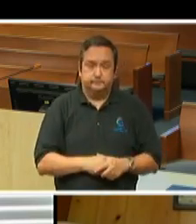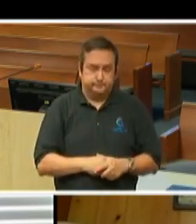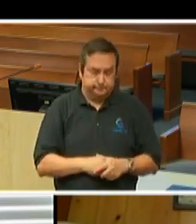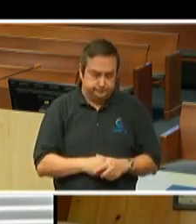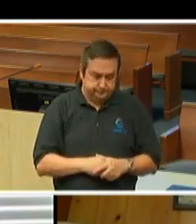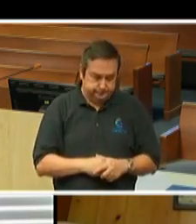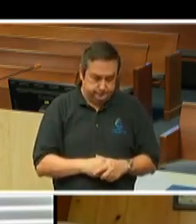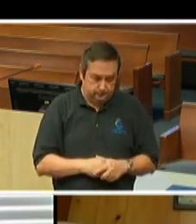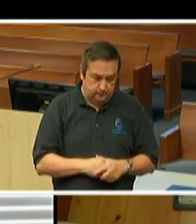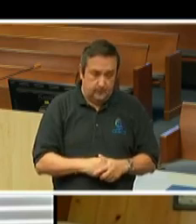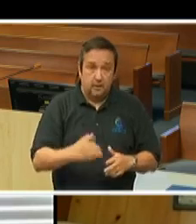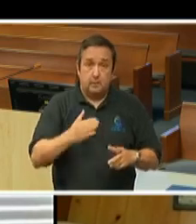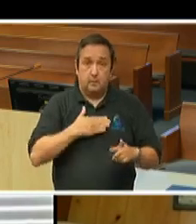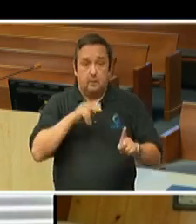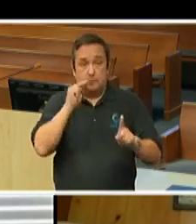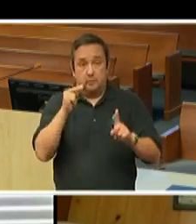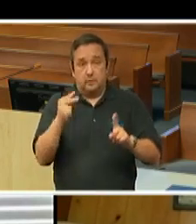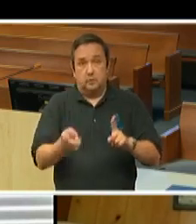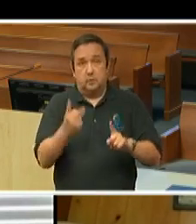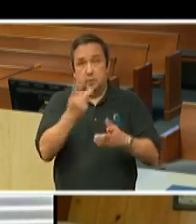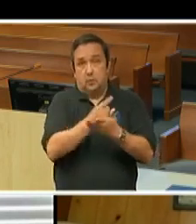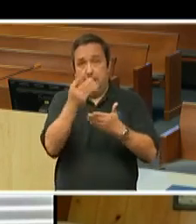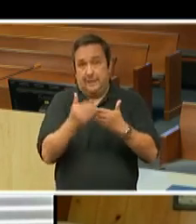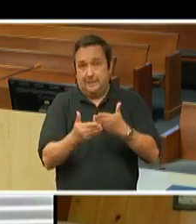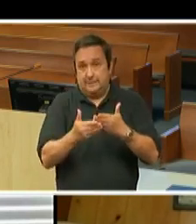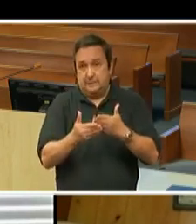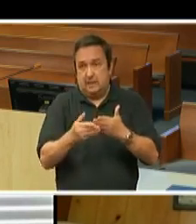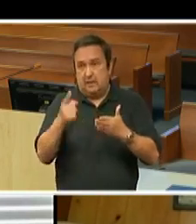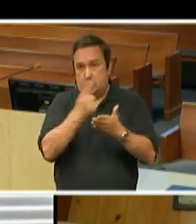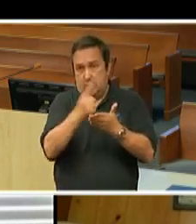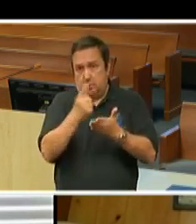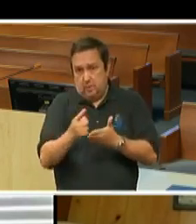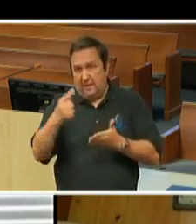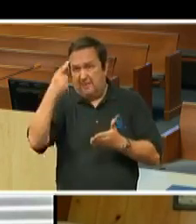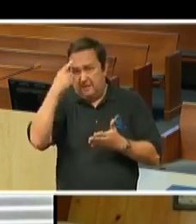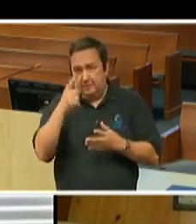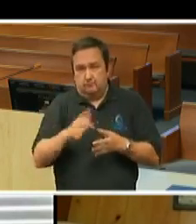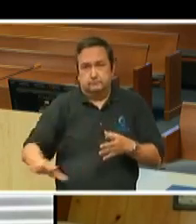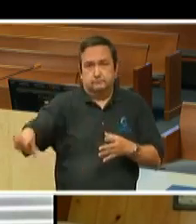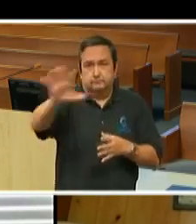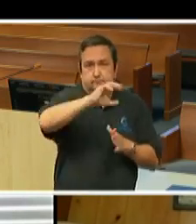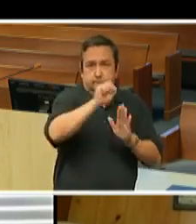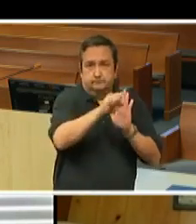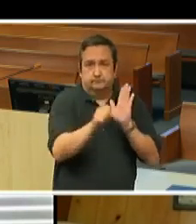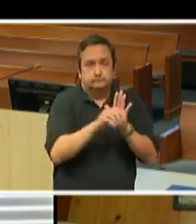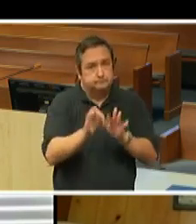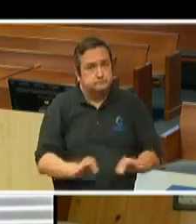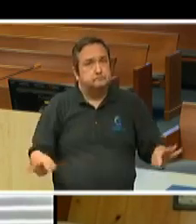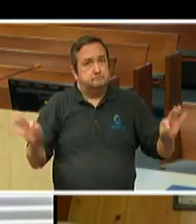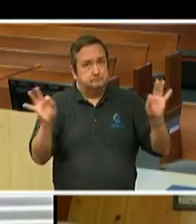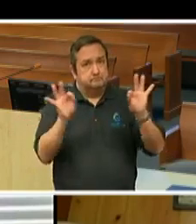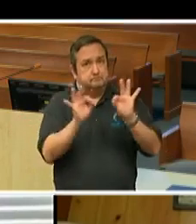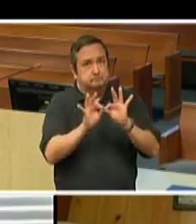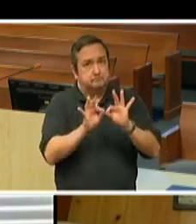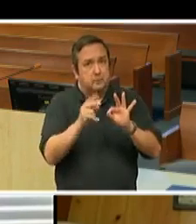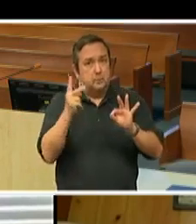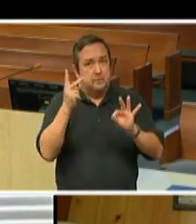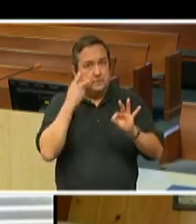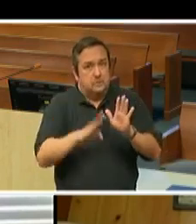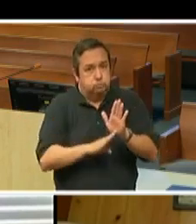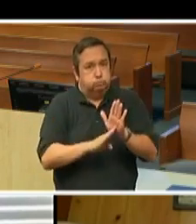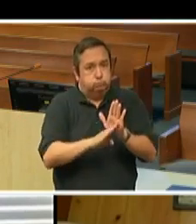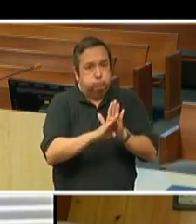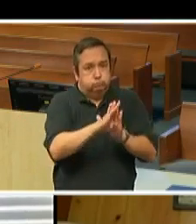my perspective, the next two weekends I think are critical. I think statewide, we are beginning to see an exponential increase.